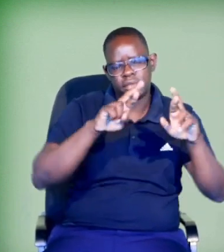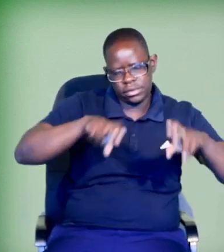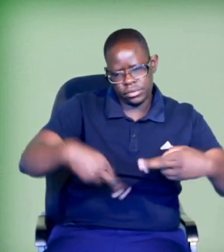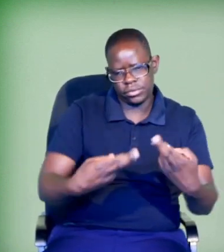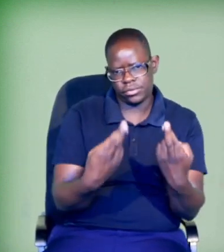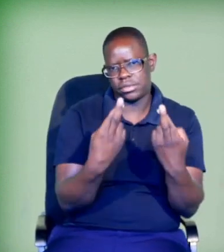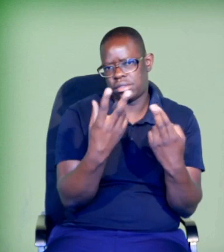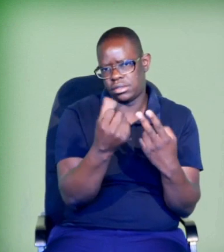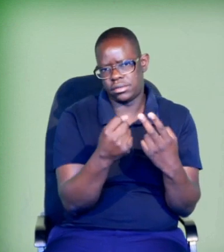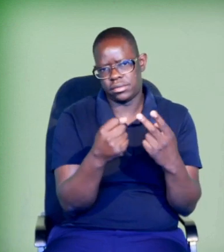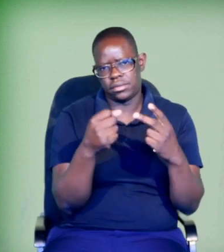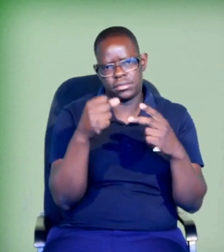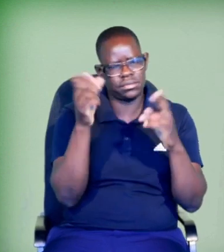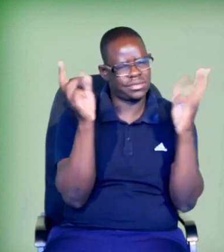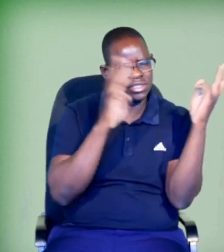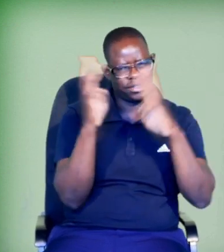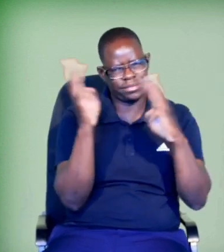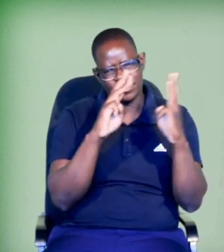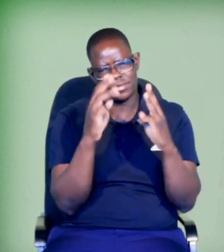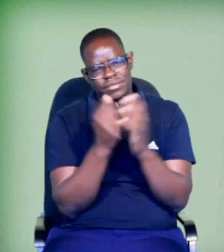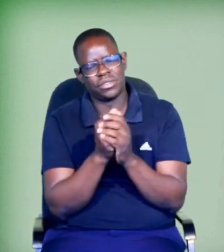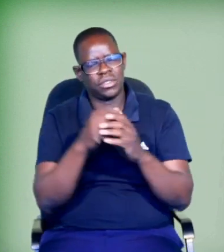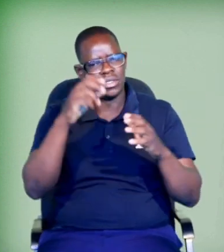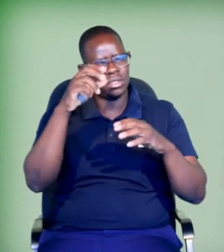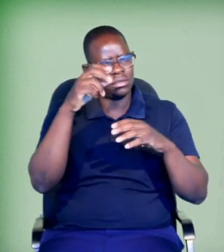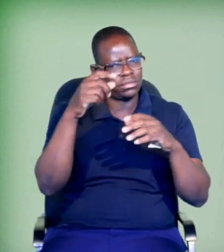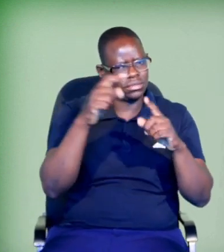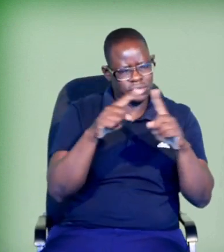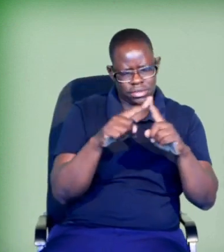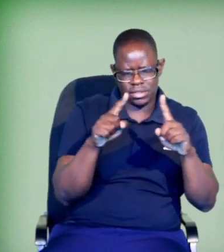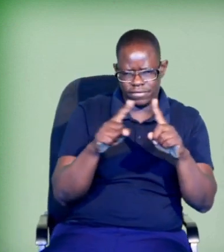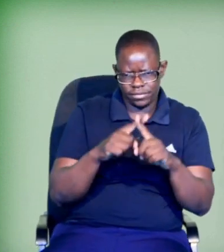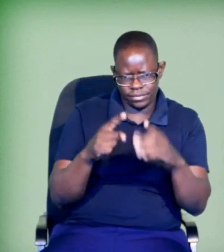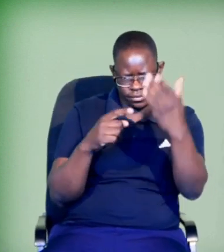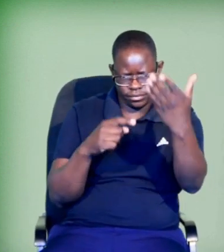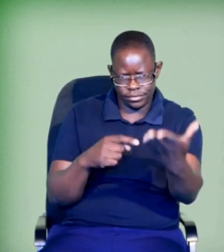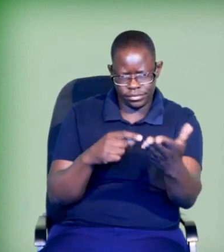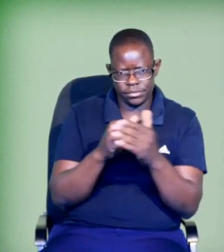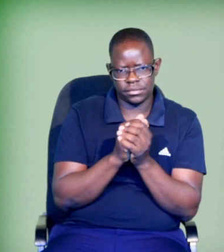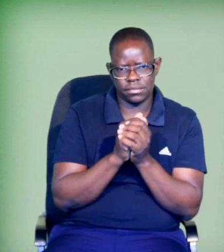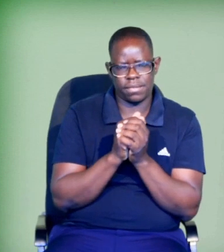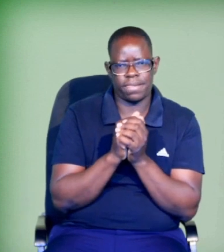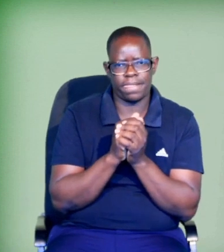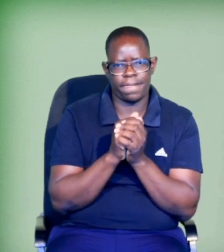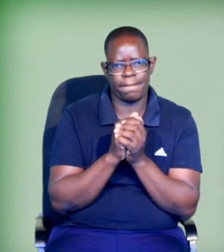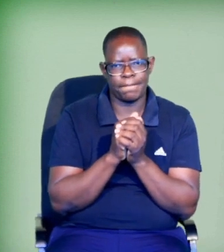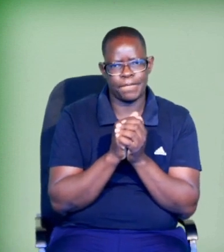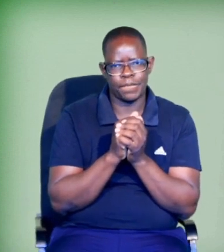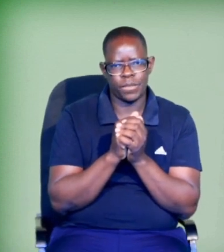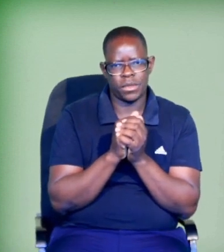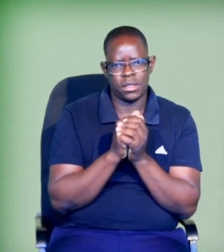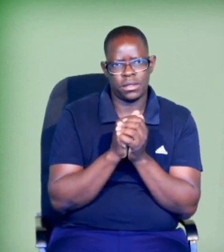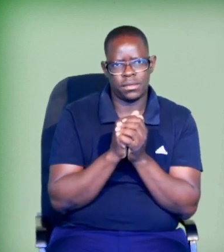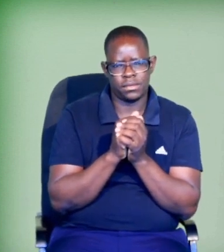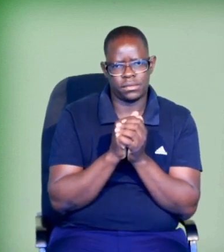natural resources, climatic conditions, geographical and geological factors, and technological resources.